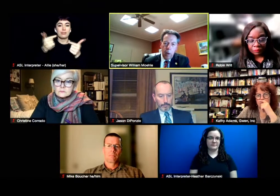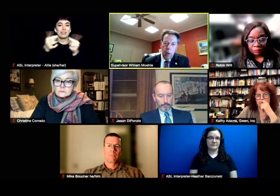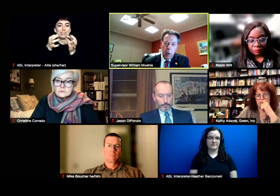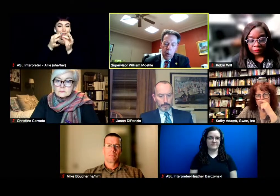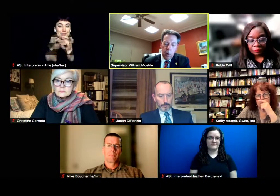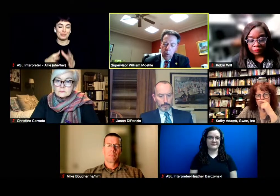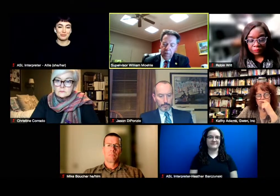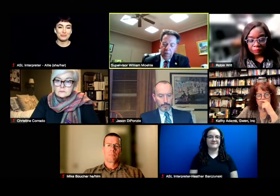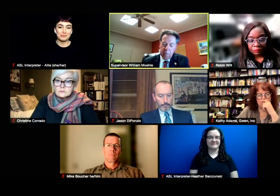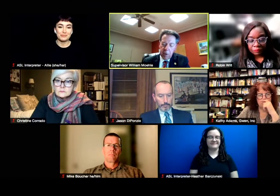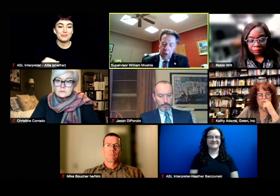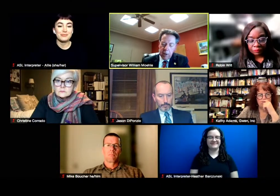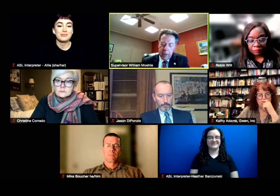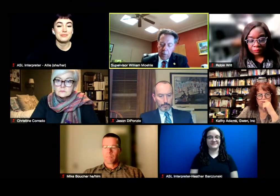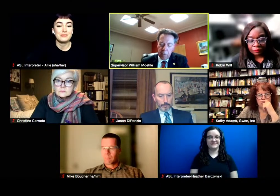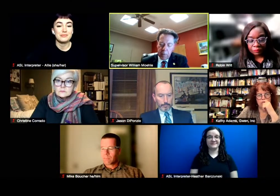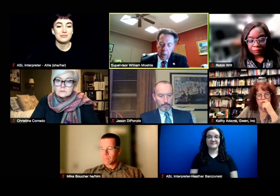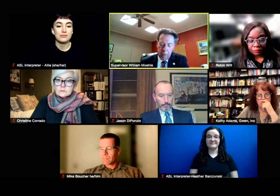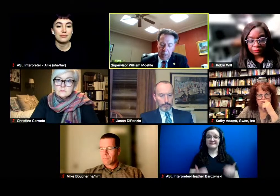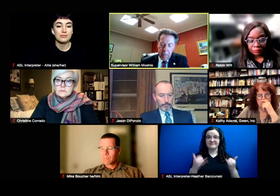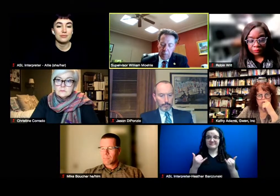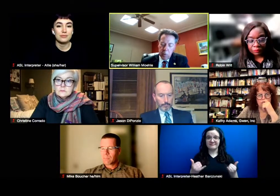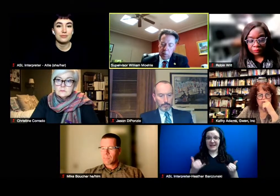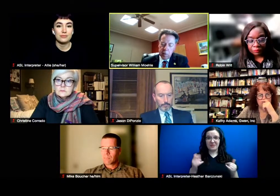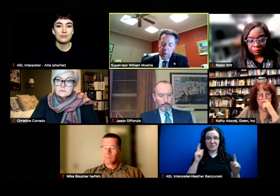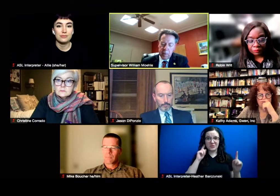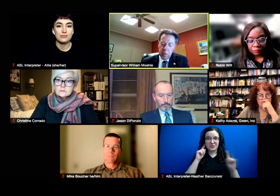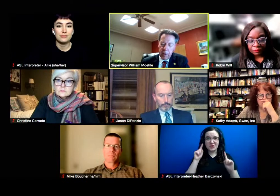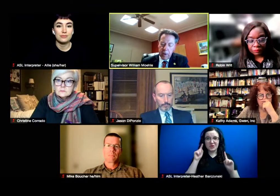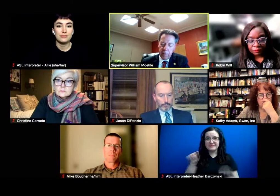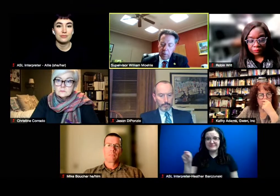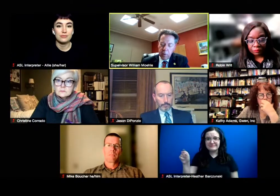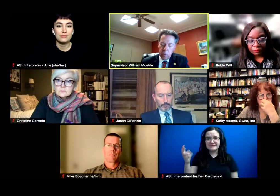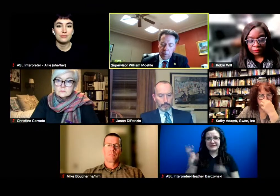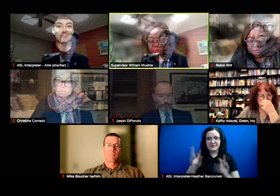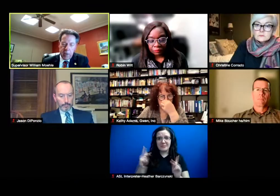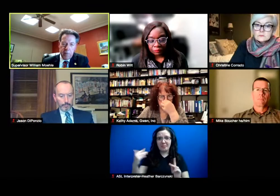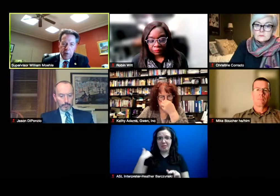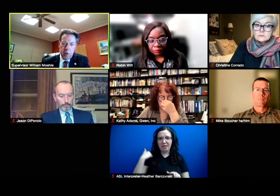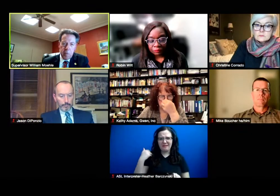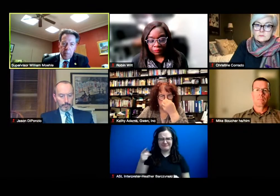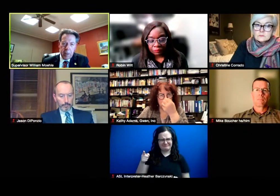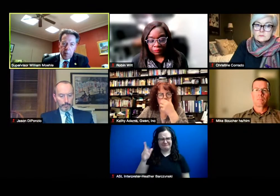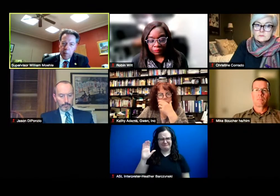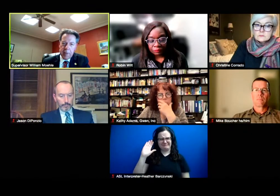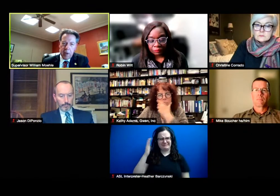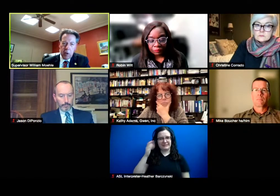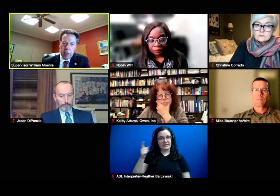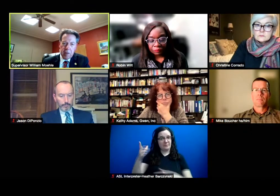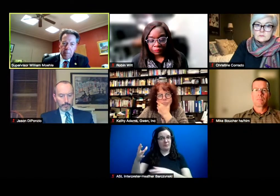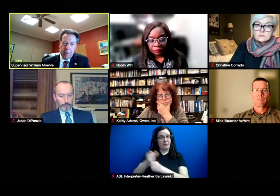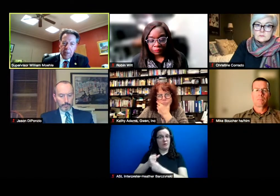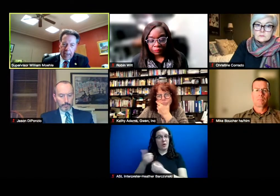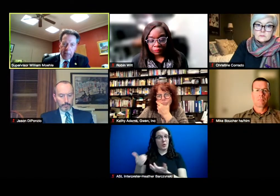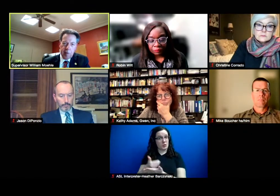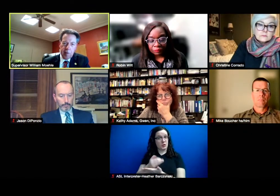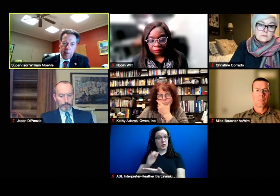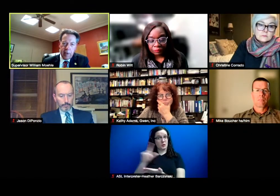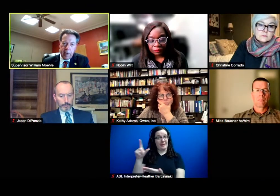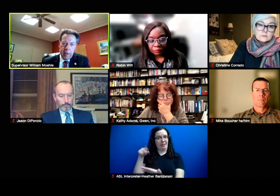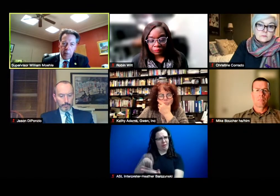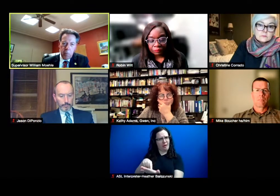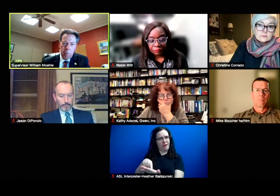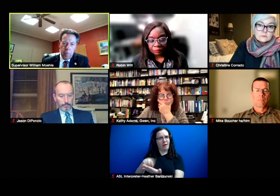Now, we've even begun to hear from a couple of people who seem to have received new bills, and when they looked at the bill,